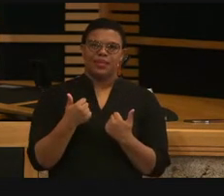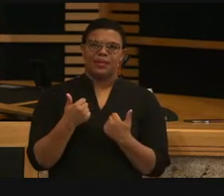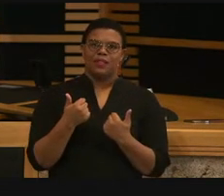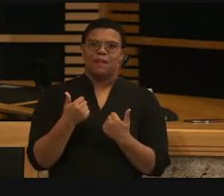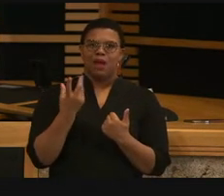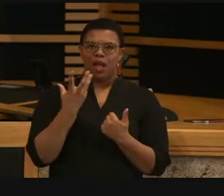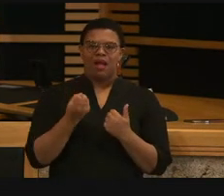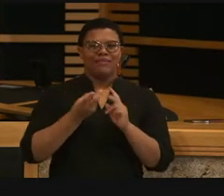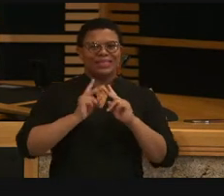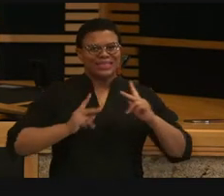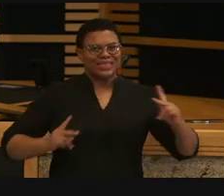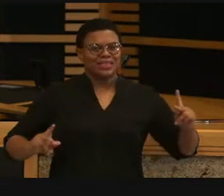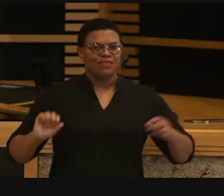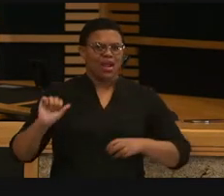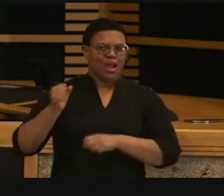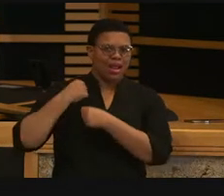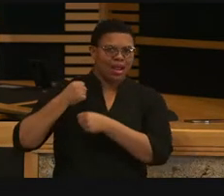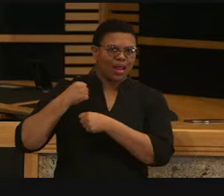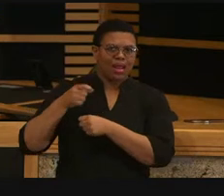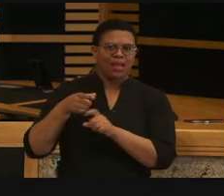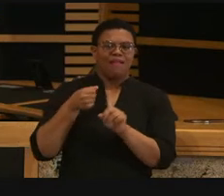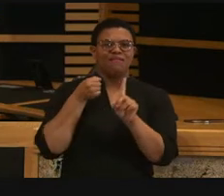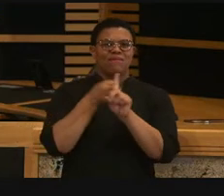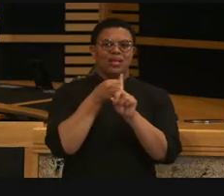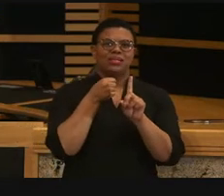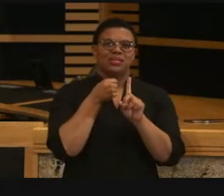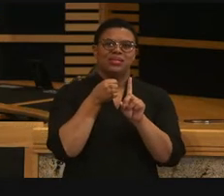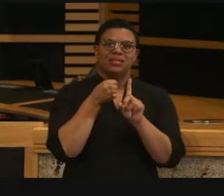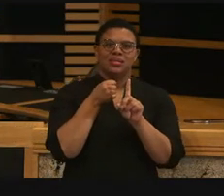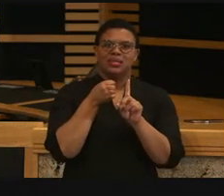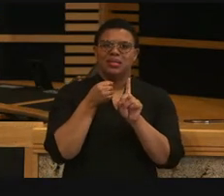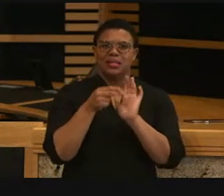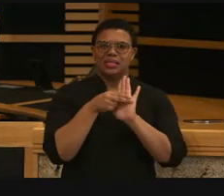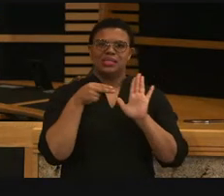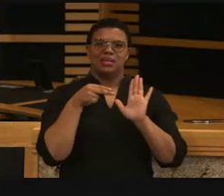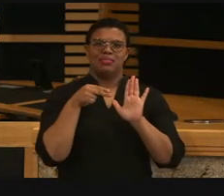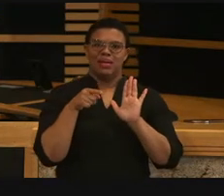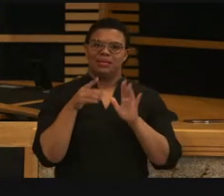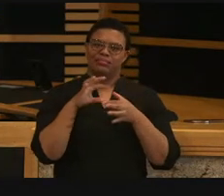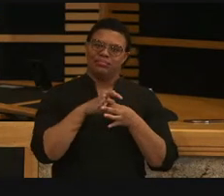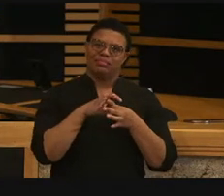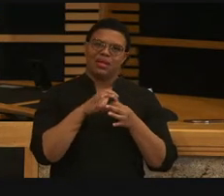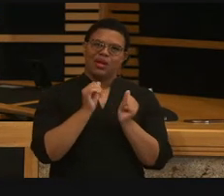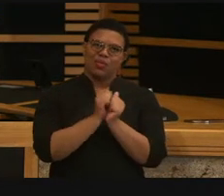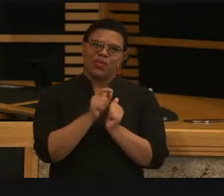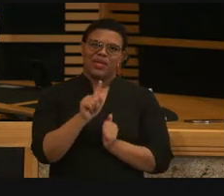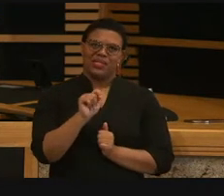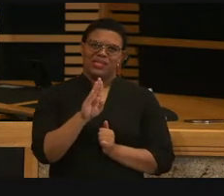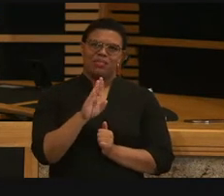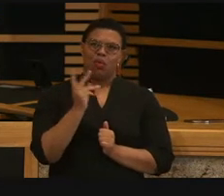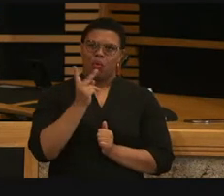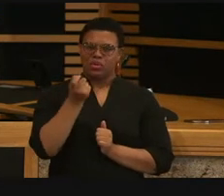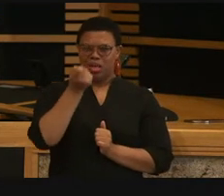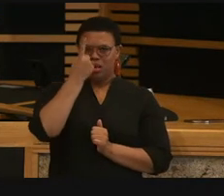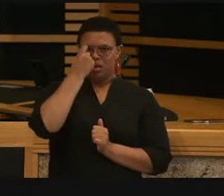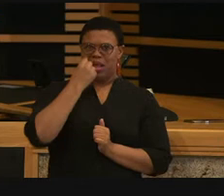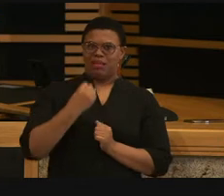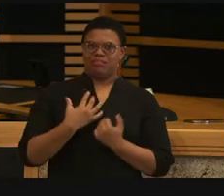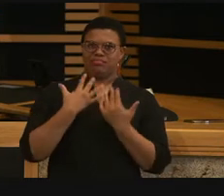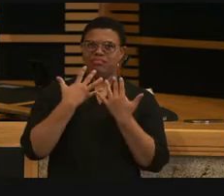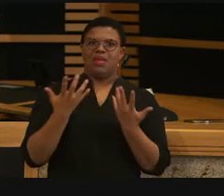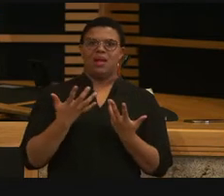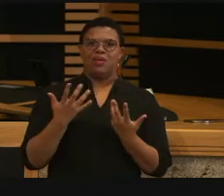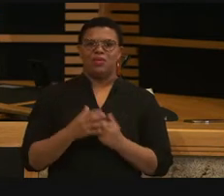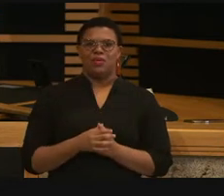various campaigns which have been fighting the stigma attached to TB yielded better understanding of the infection. Honorable Deputy